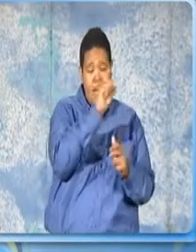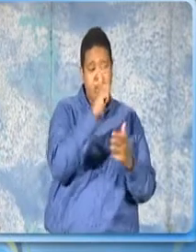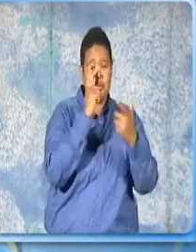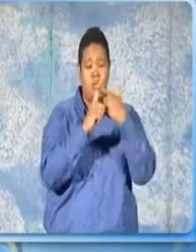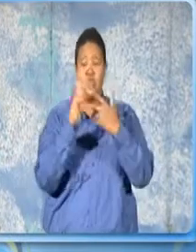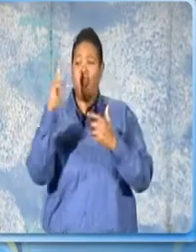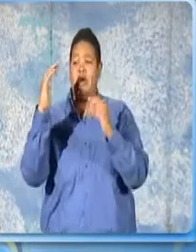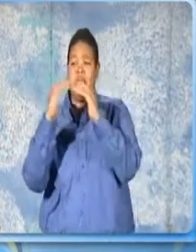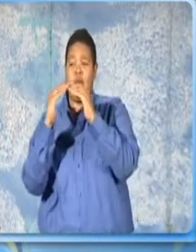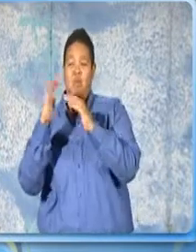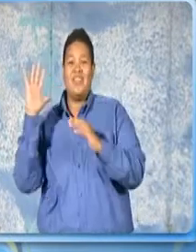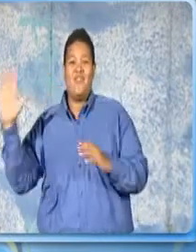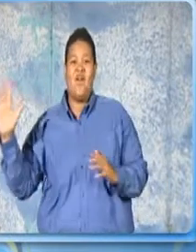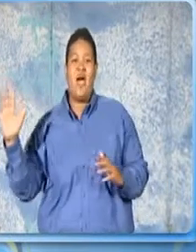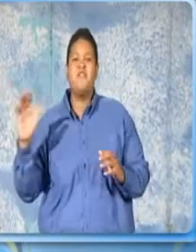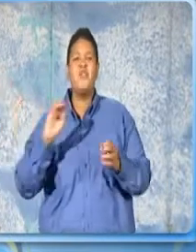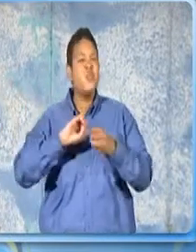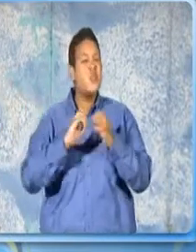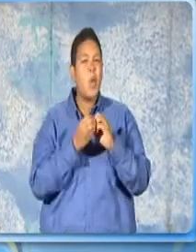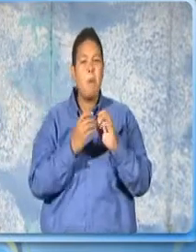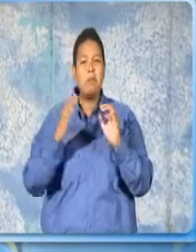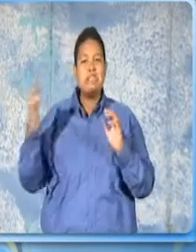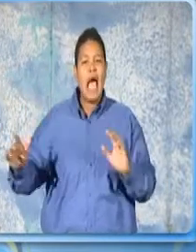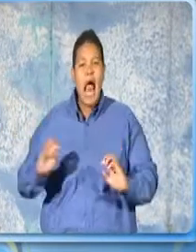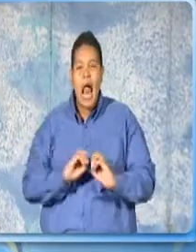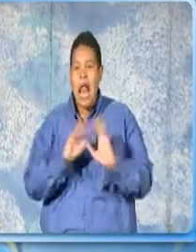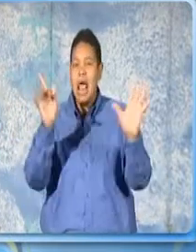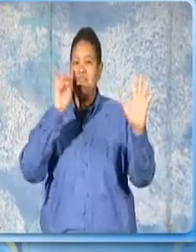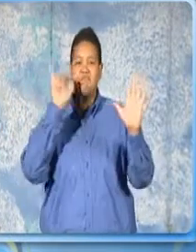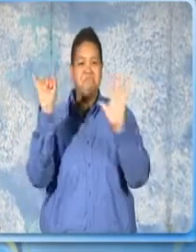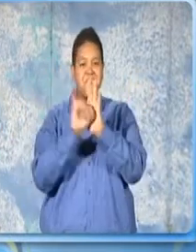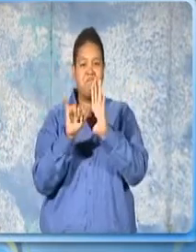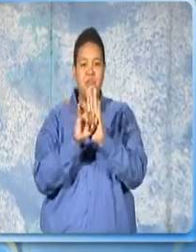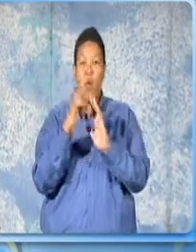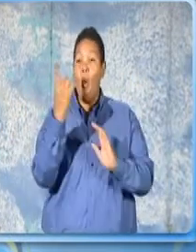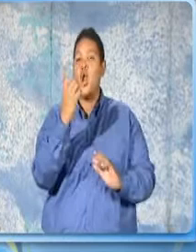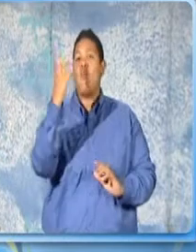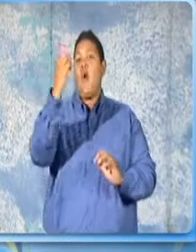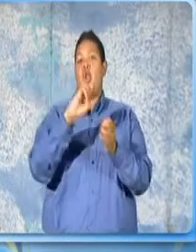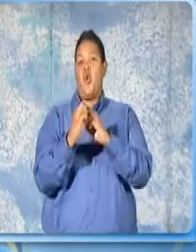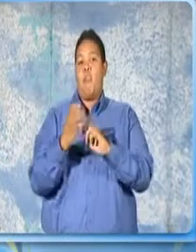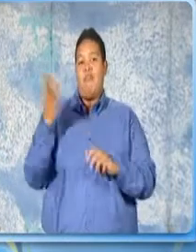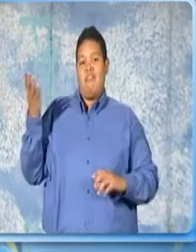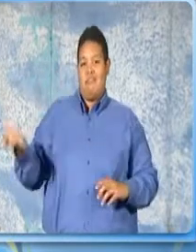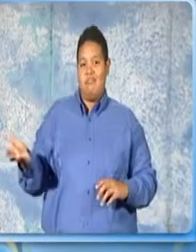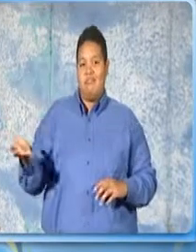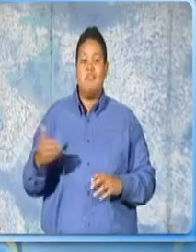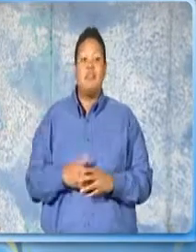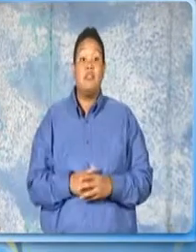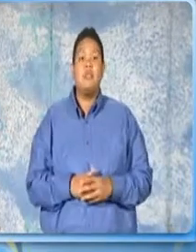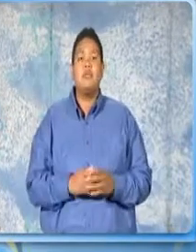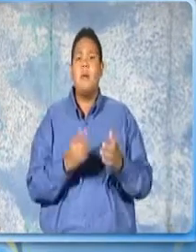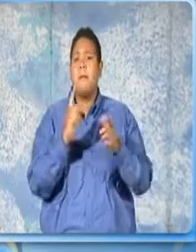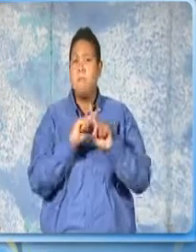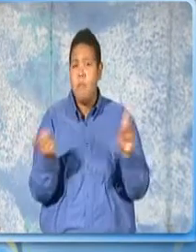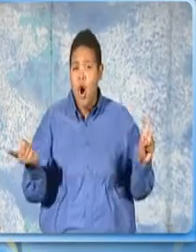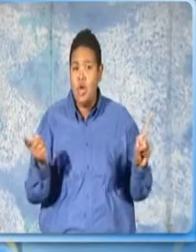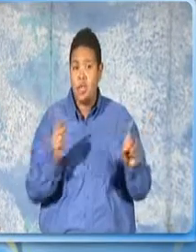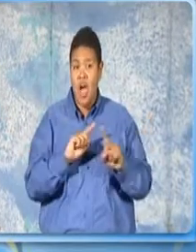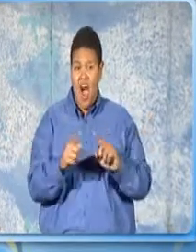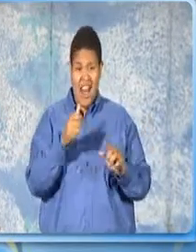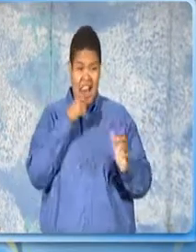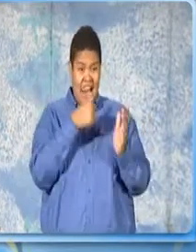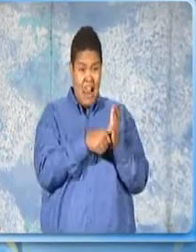the number side is clearly identified as there is only one number there. However, on our variable